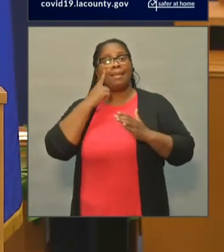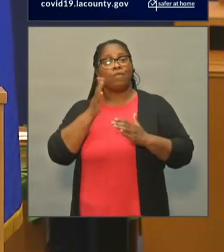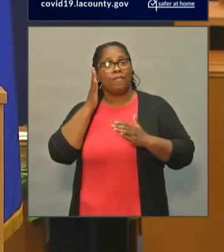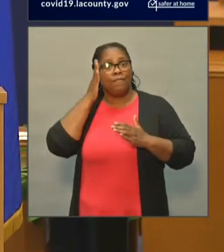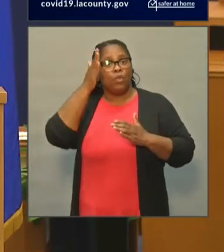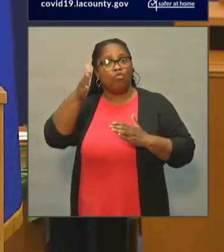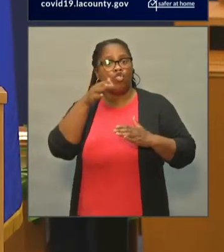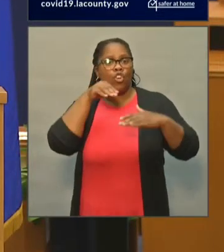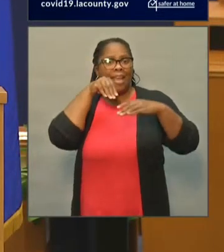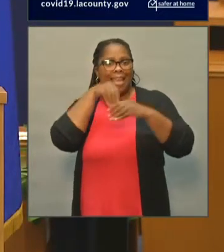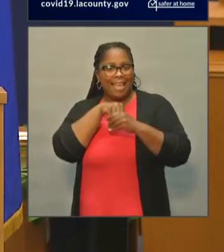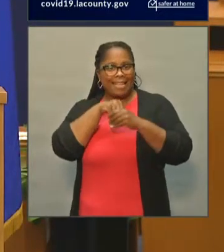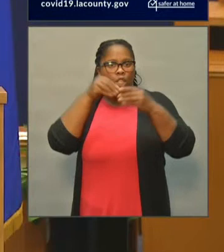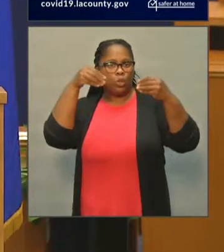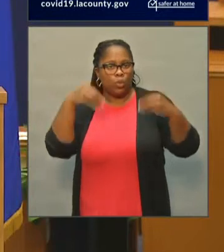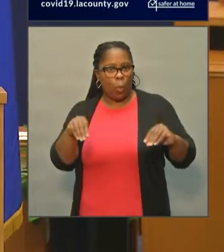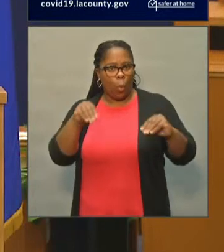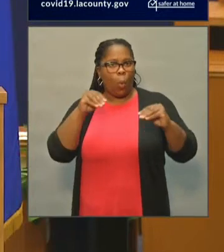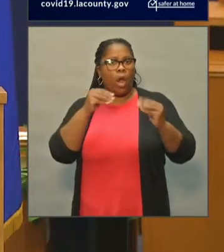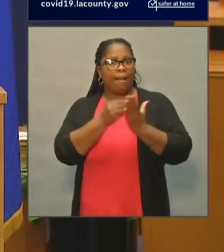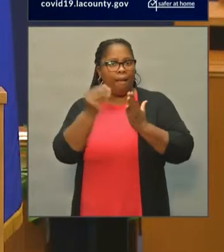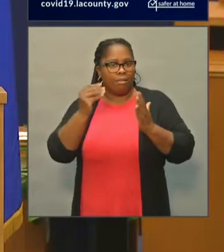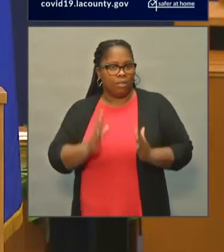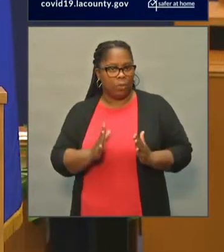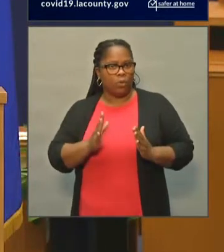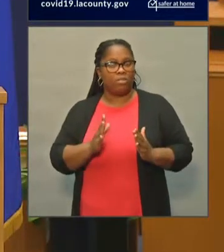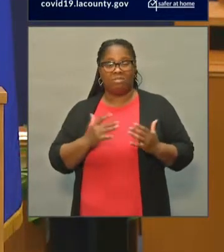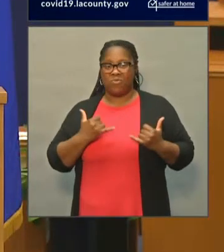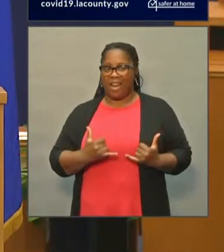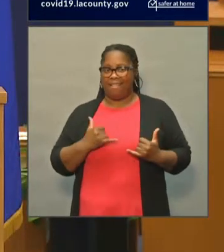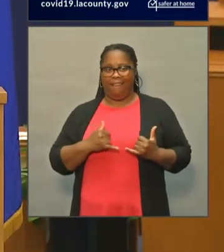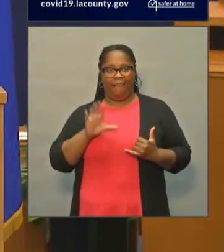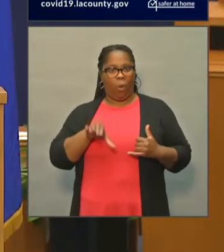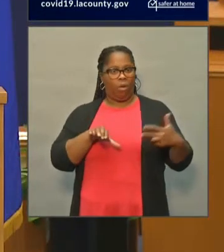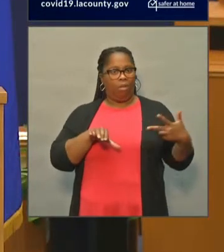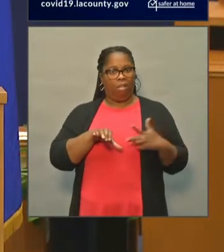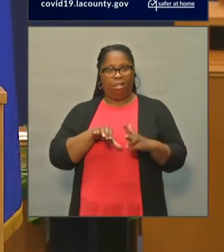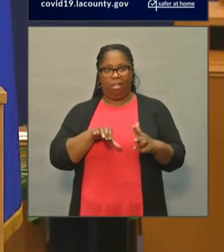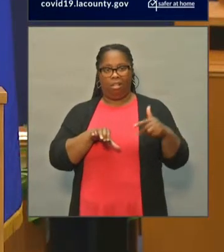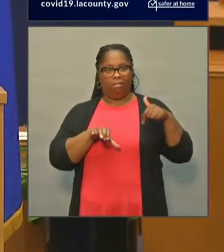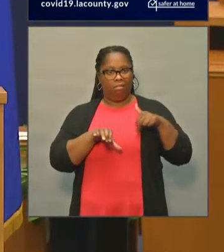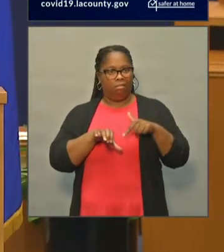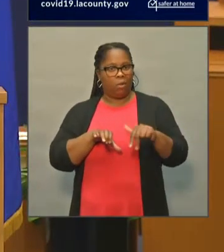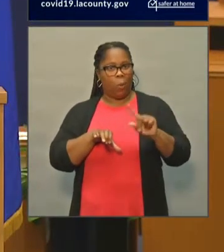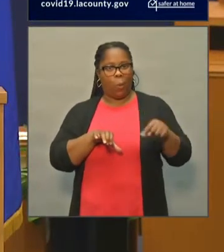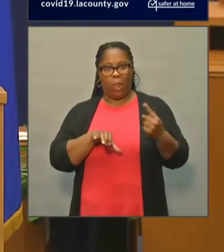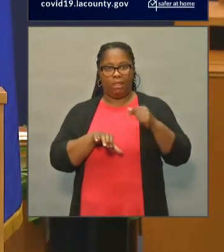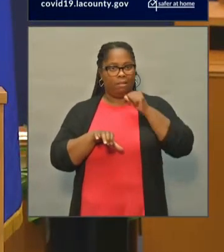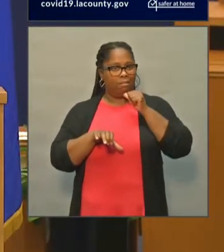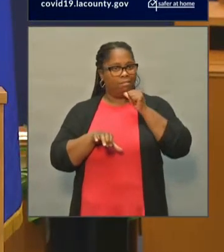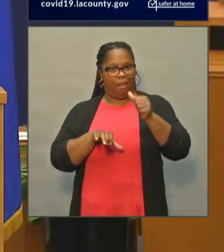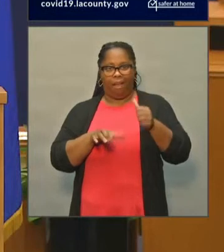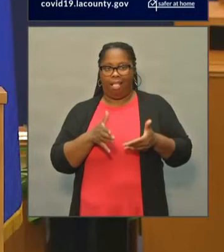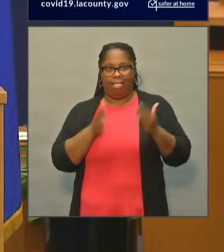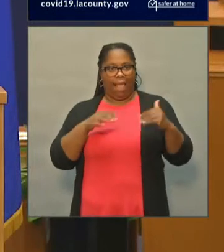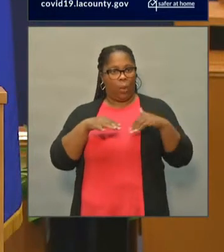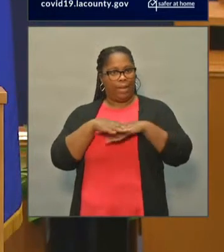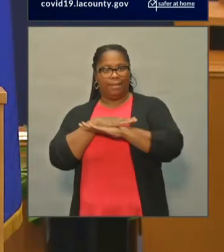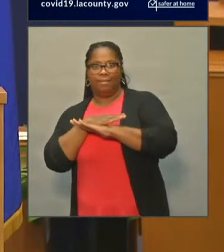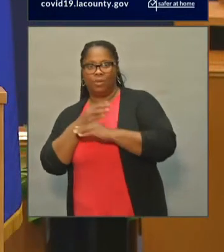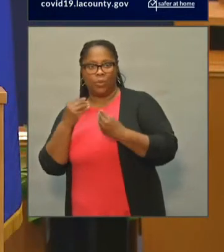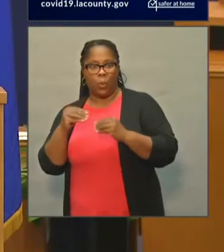in-store customers, that we're preparing both the spaces and adding protections for employees and